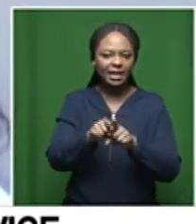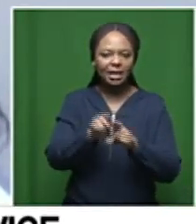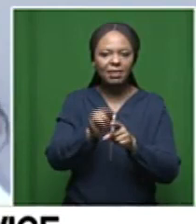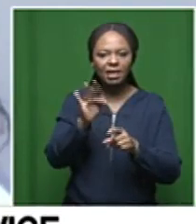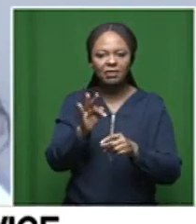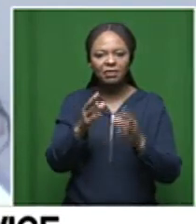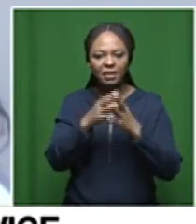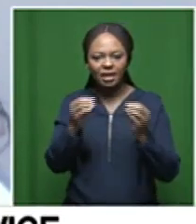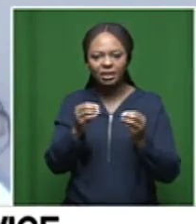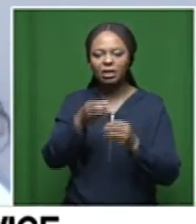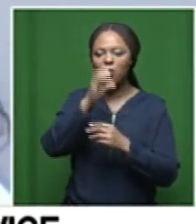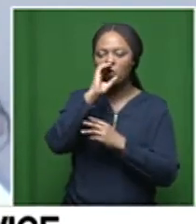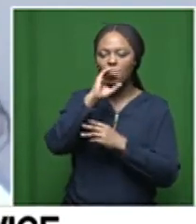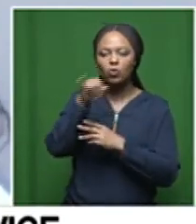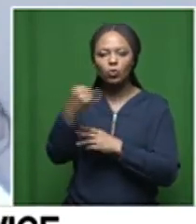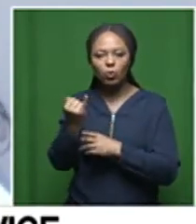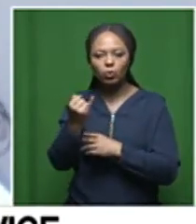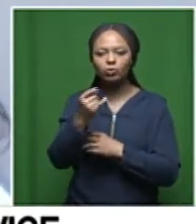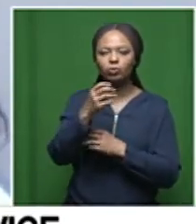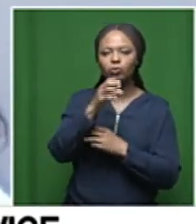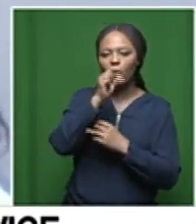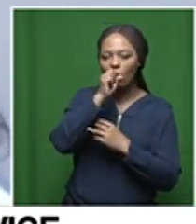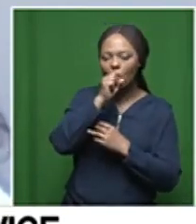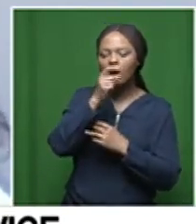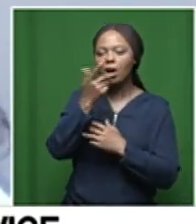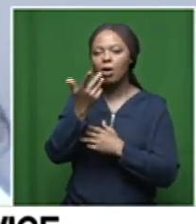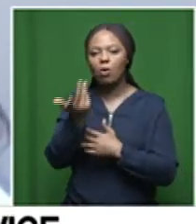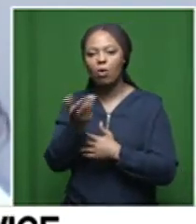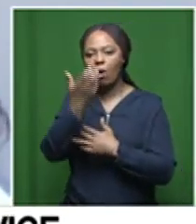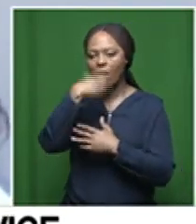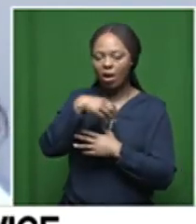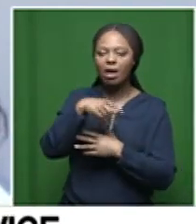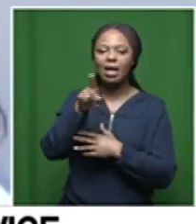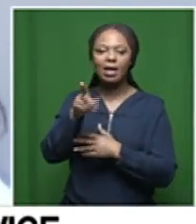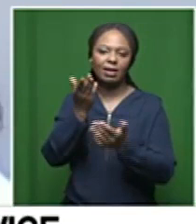immediately after blood donation does also help with reducing that risk of